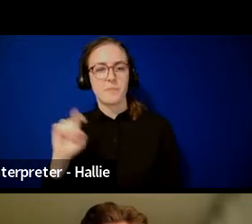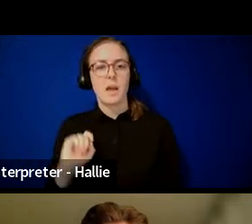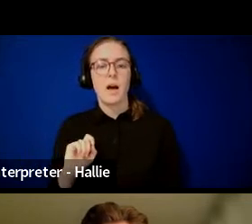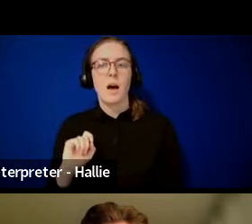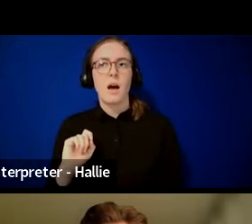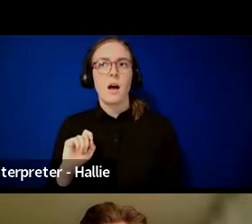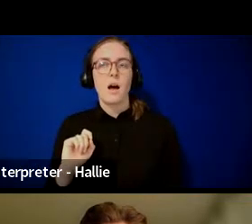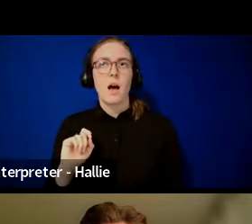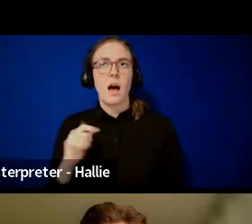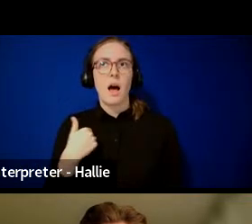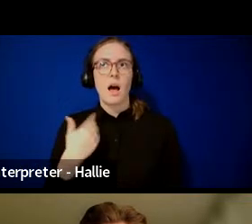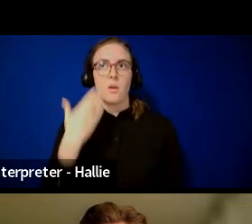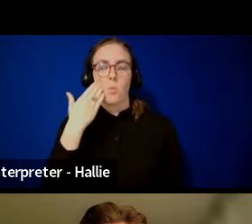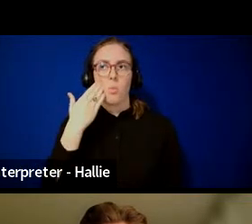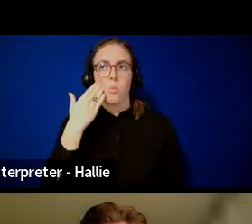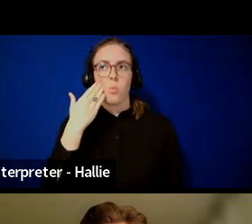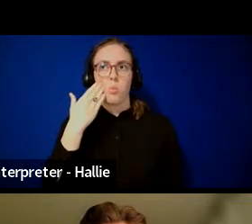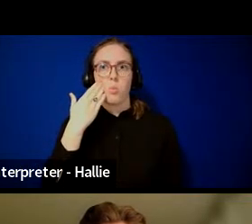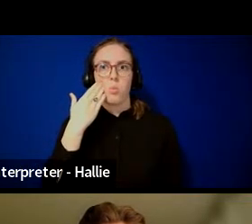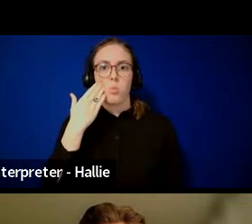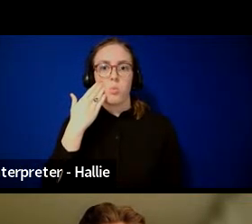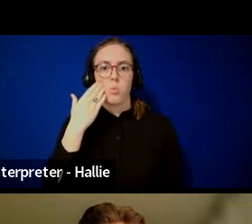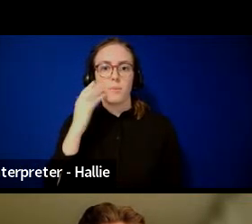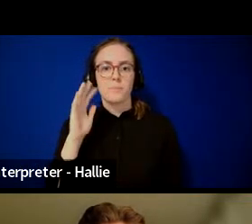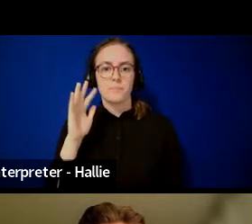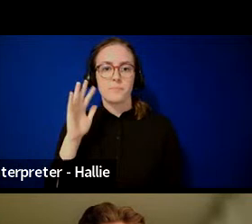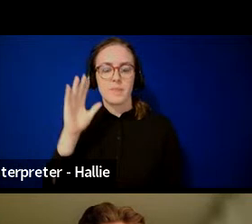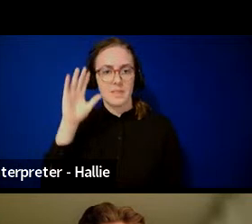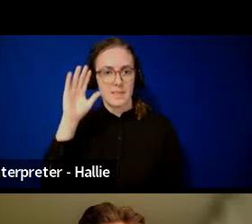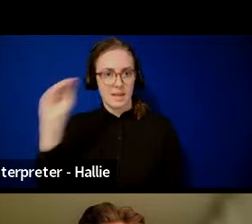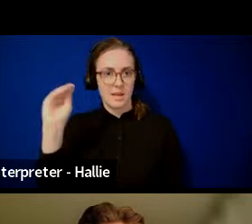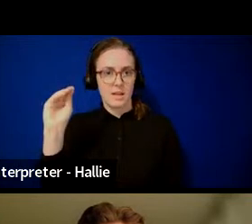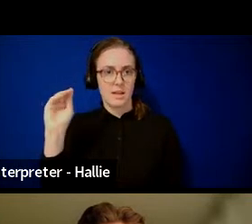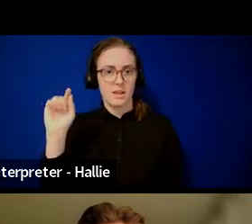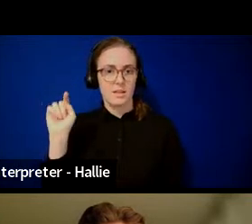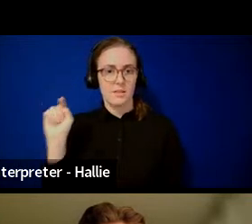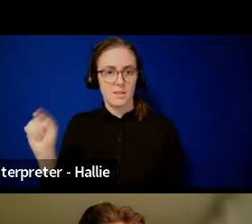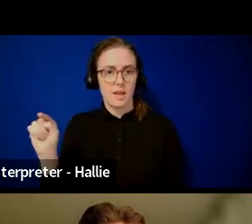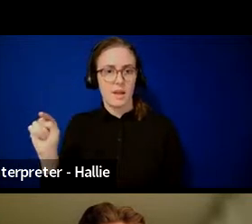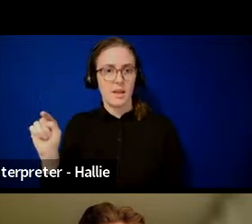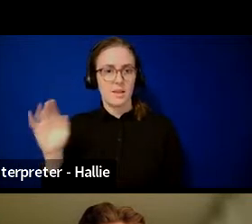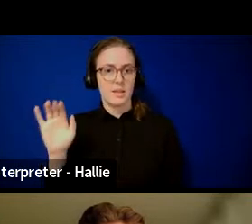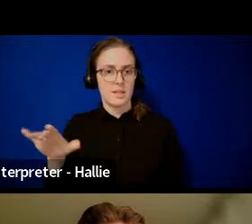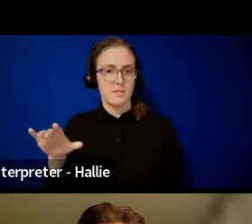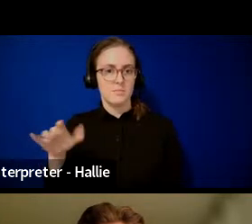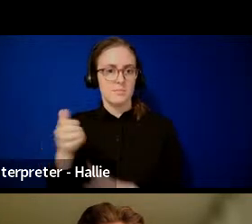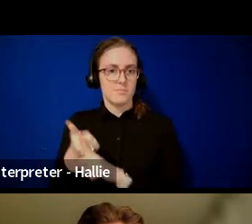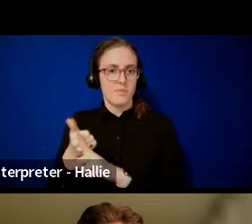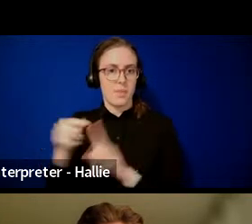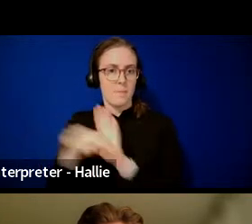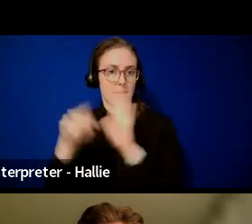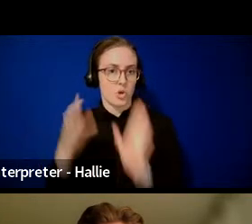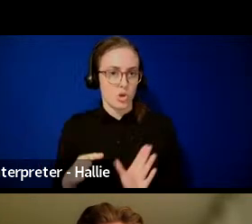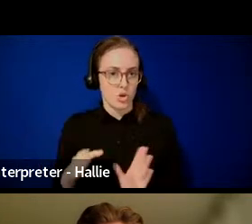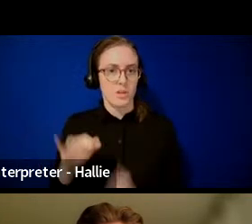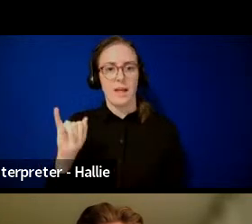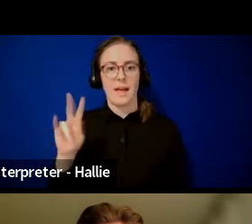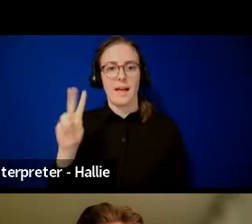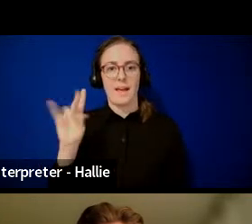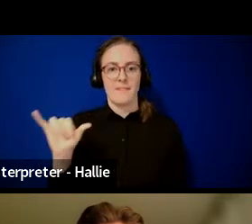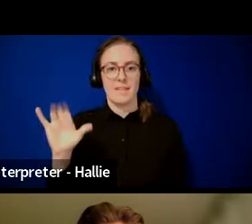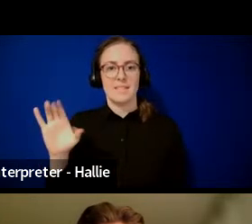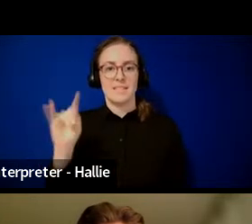I know the guy that committed the homicide at the Ivy City Motel, I know he